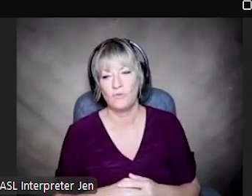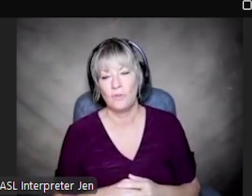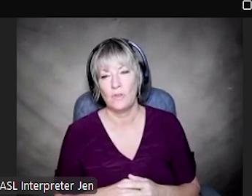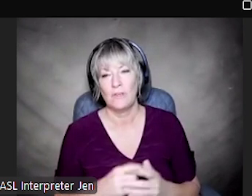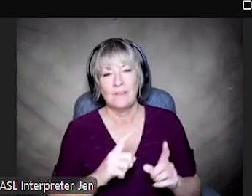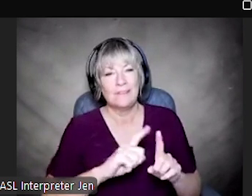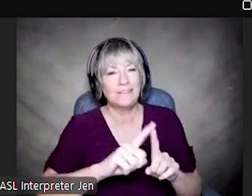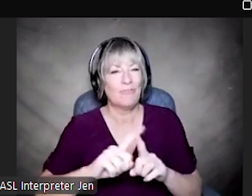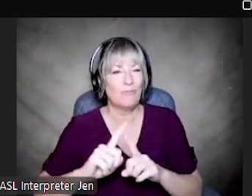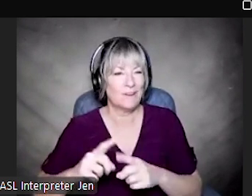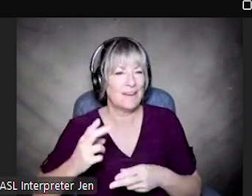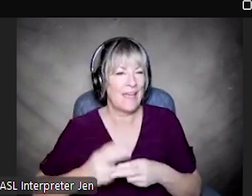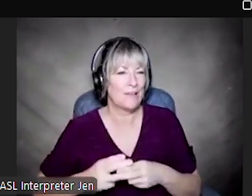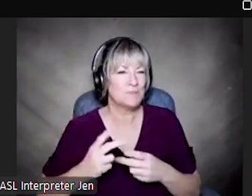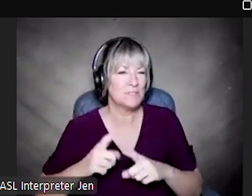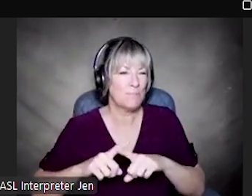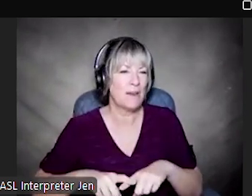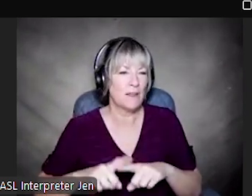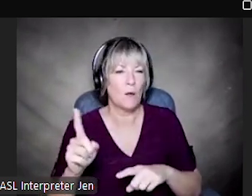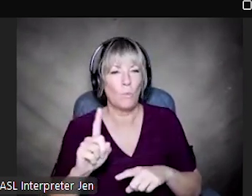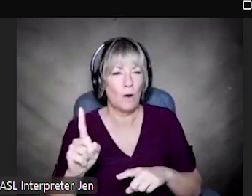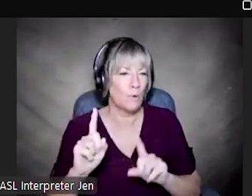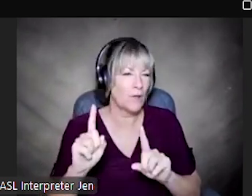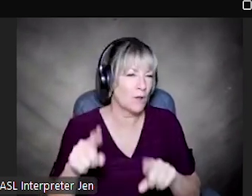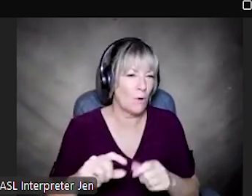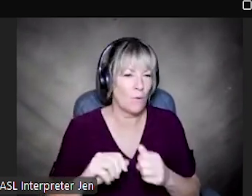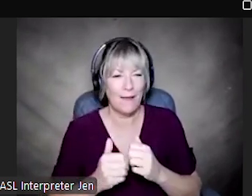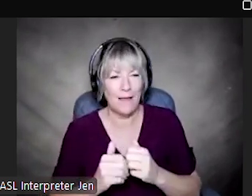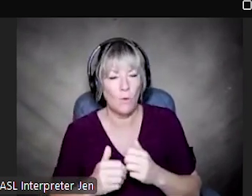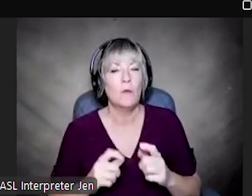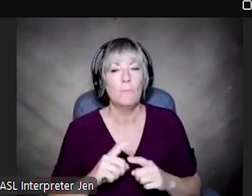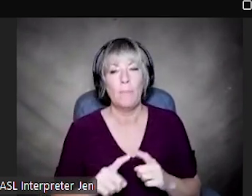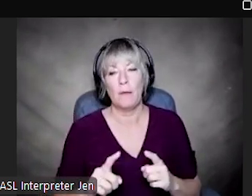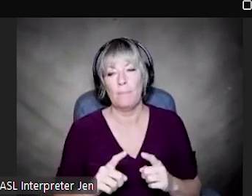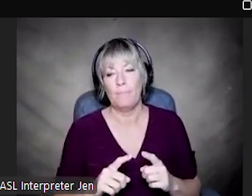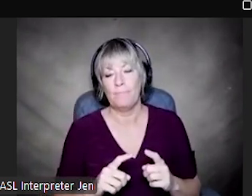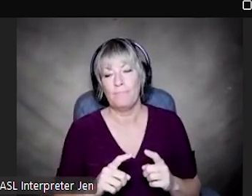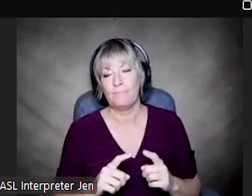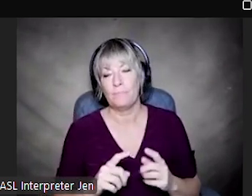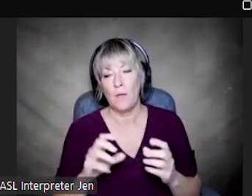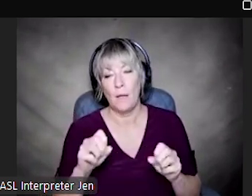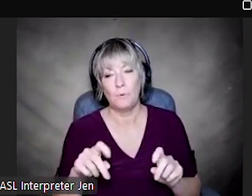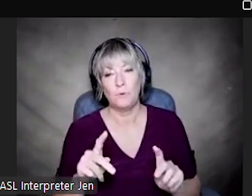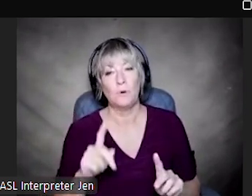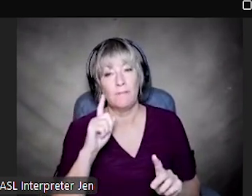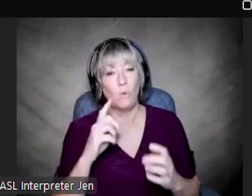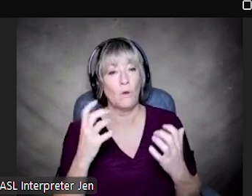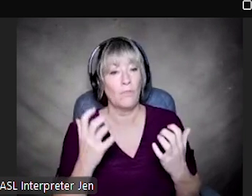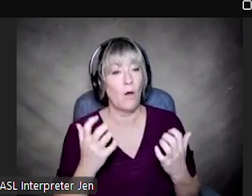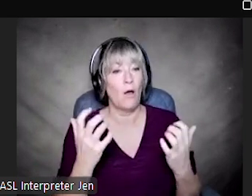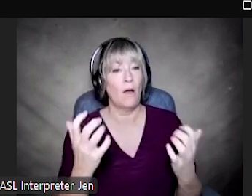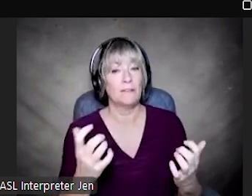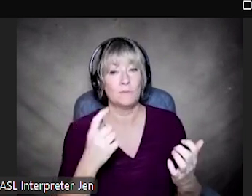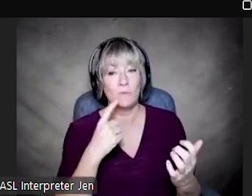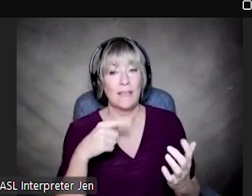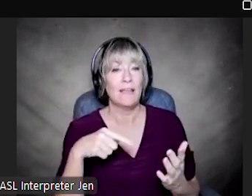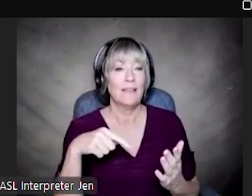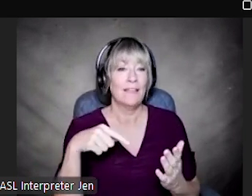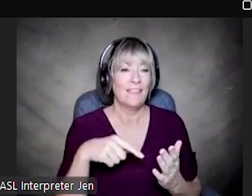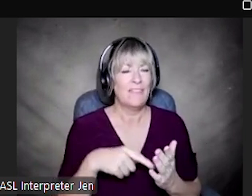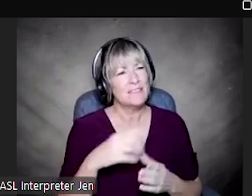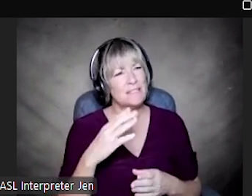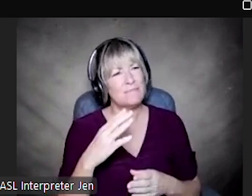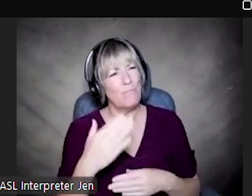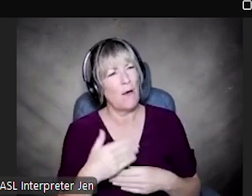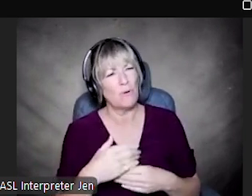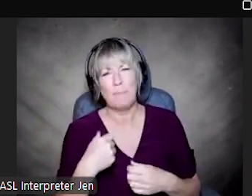have different names for these depending on where we show up and how we do it. But really, it's an opportunity for the audience to say, like, hey, this is kind of bothering me, or hey,